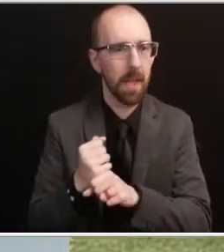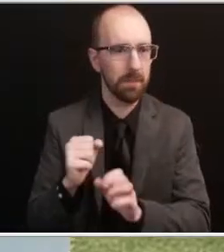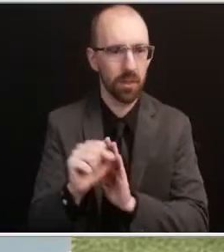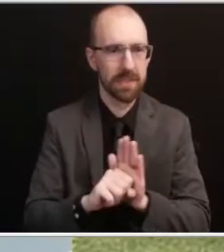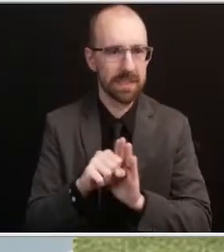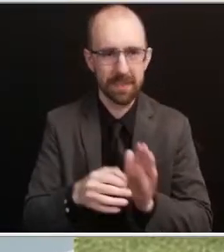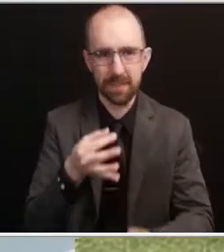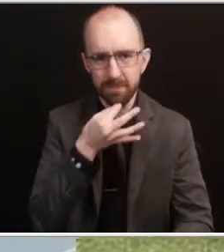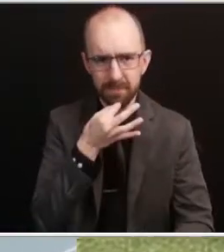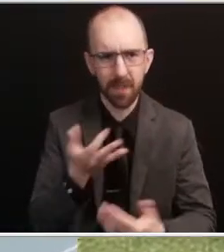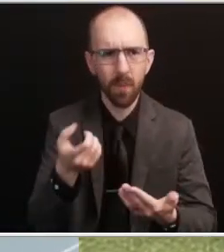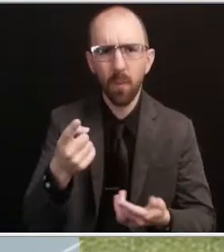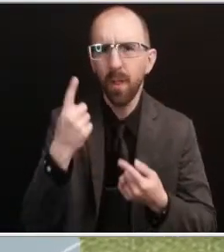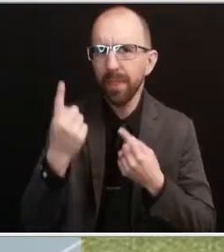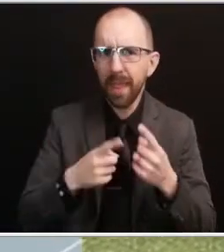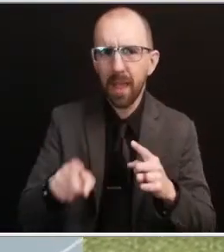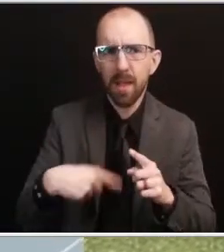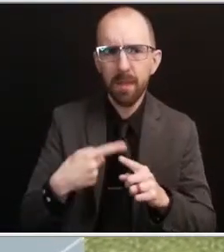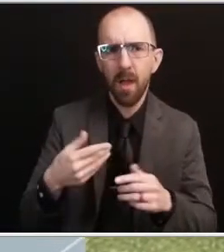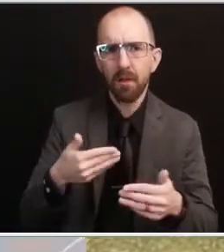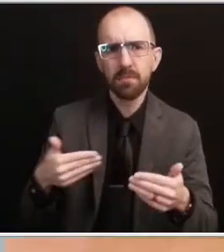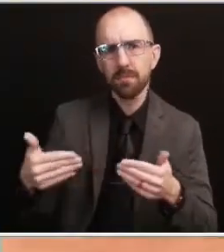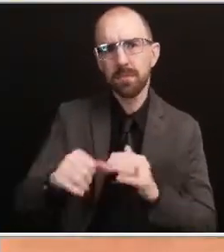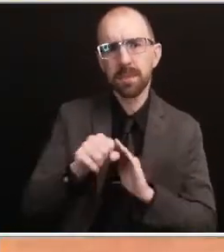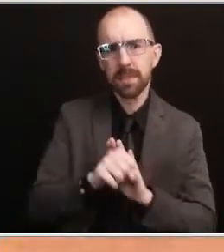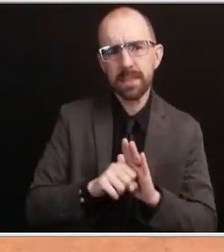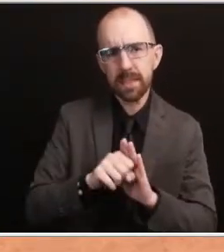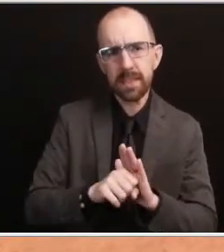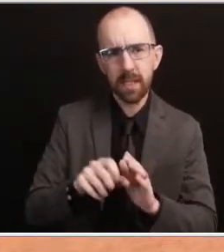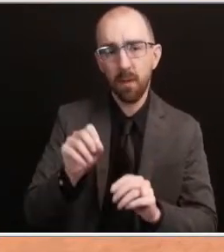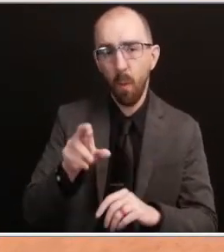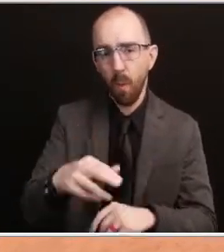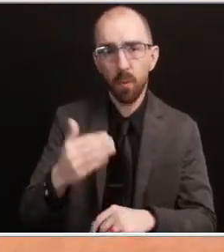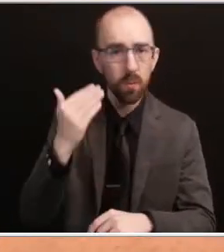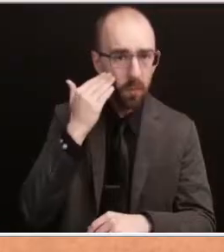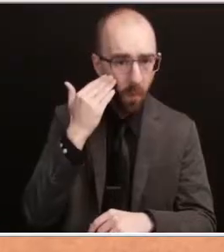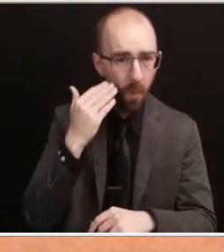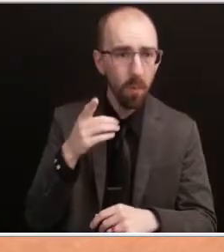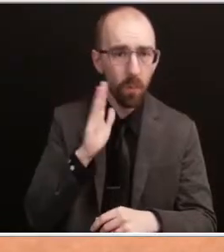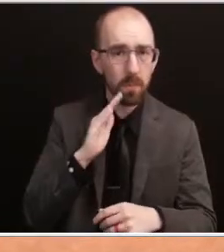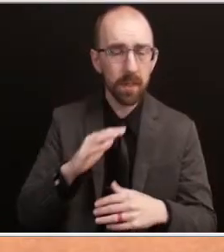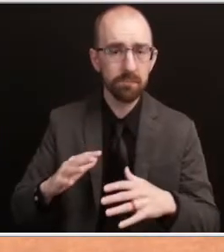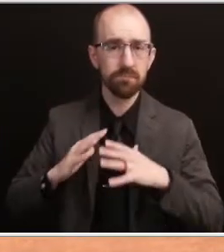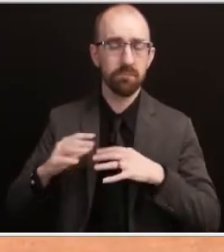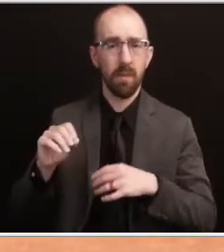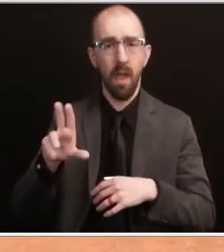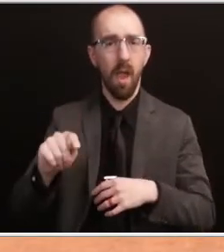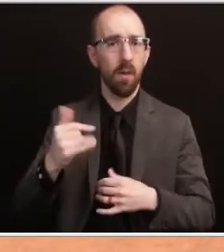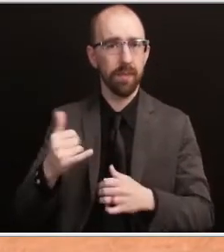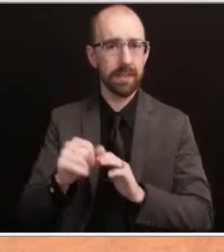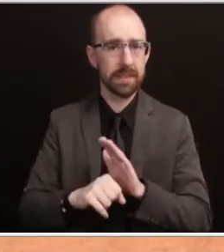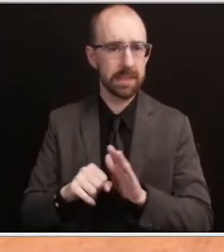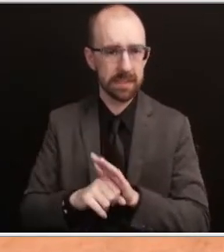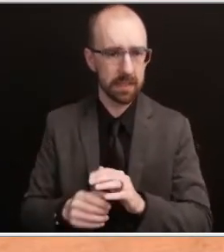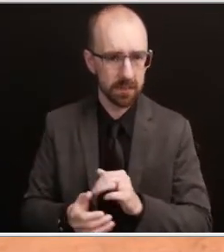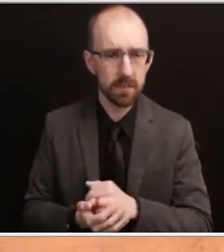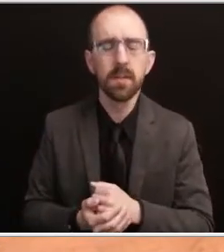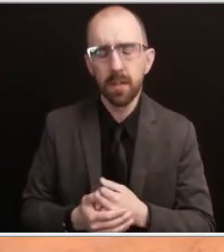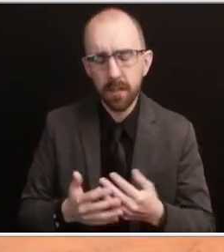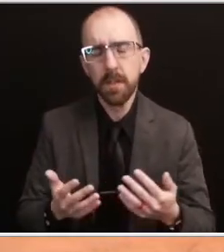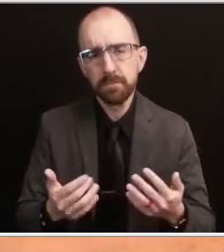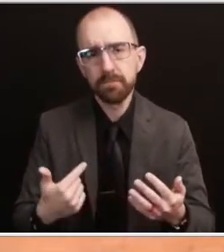thinking about this coming season? Or did you know and you'd be out for this season? Yeah, so